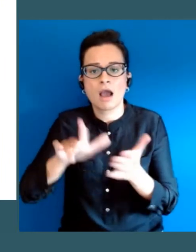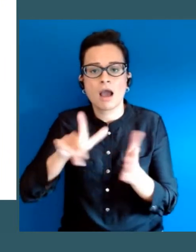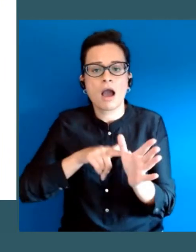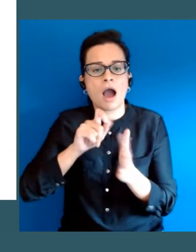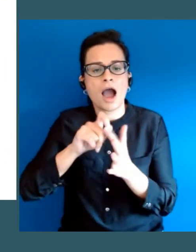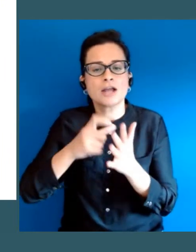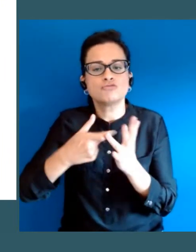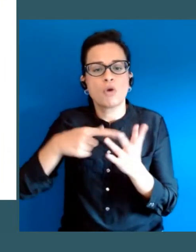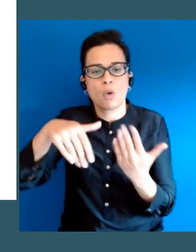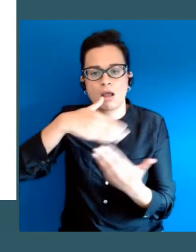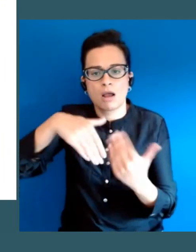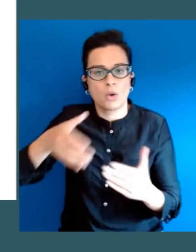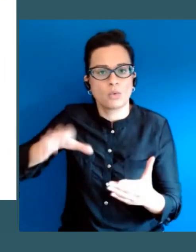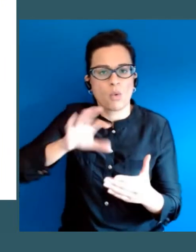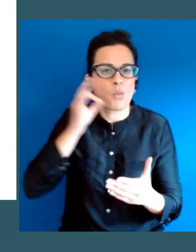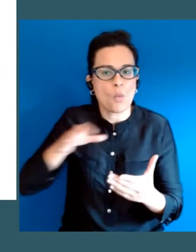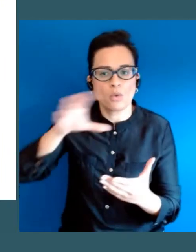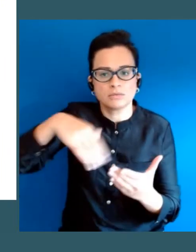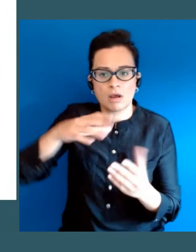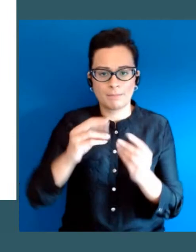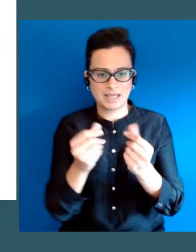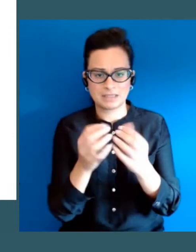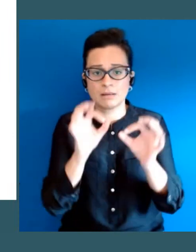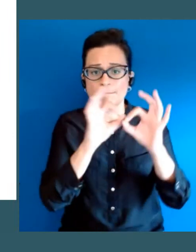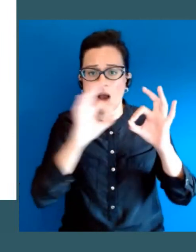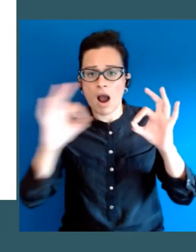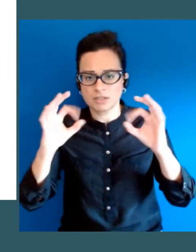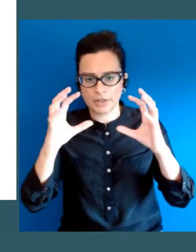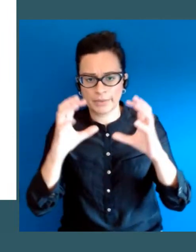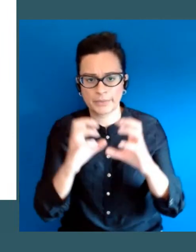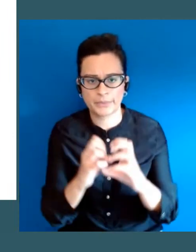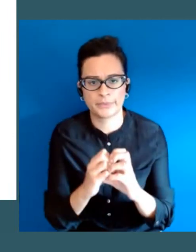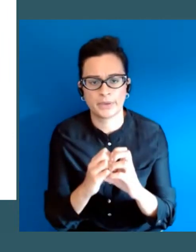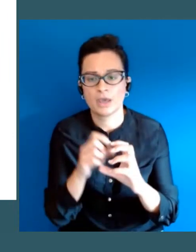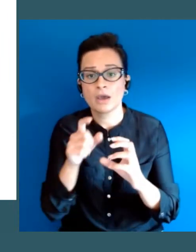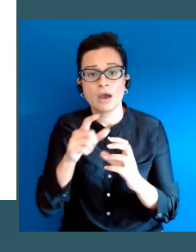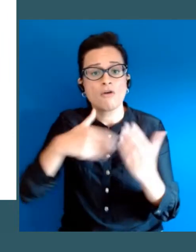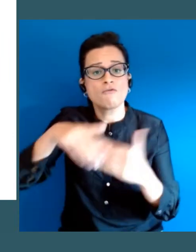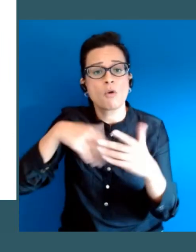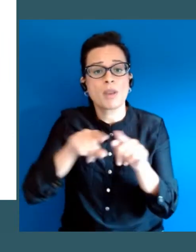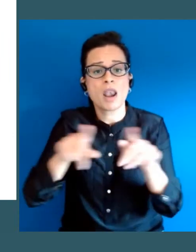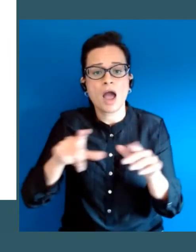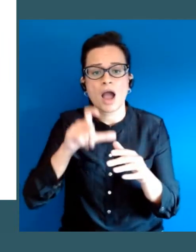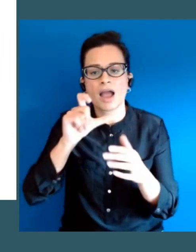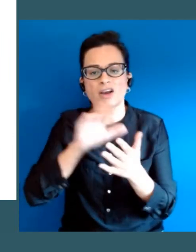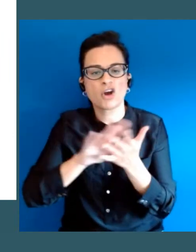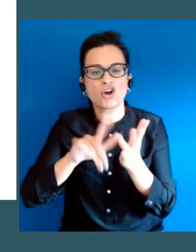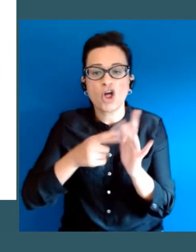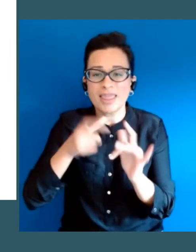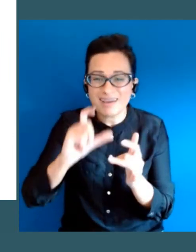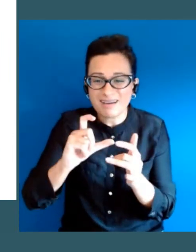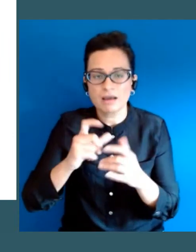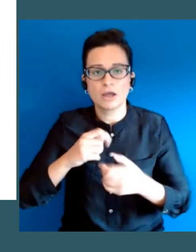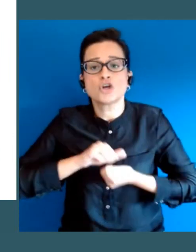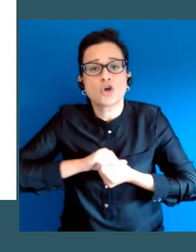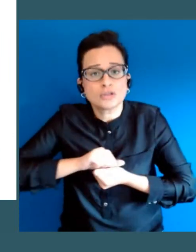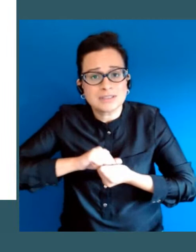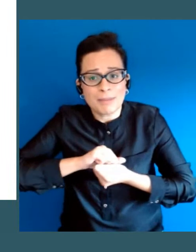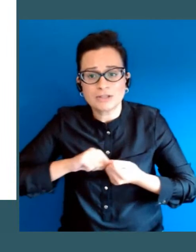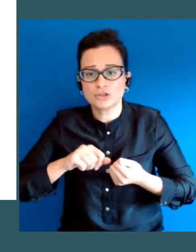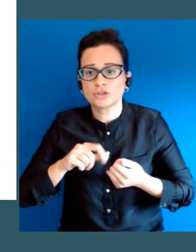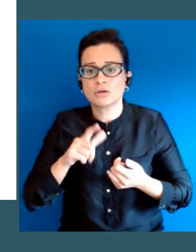slightly. And these would include formulas like your colic and constipation, or often referred to as comfort